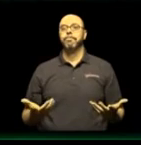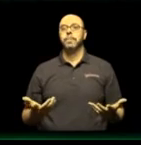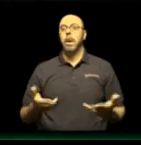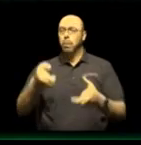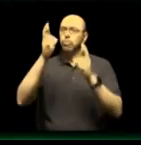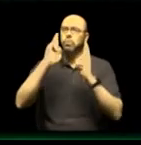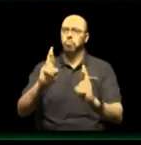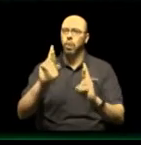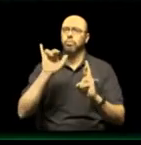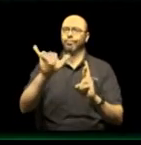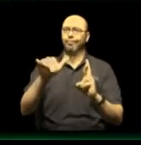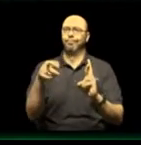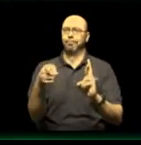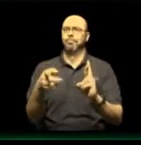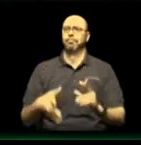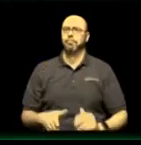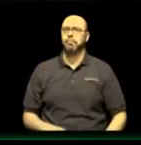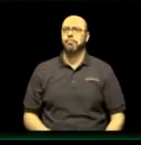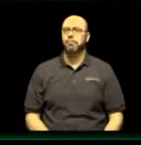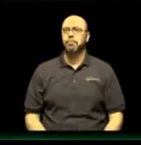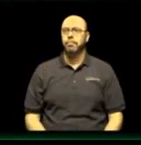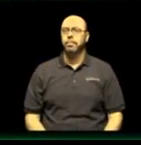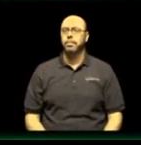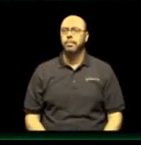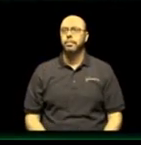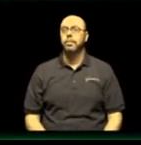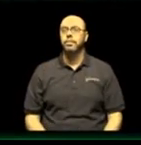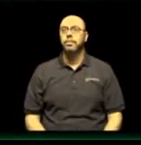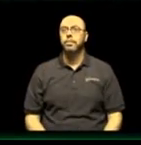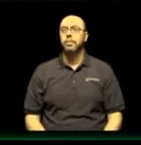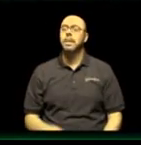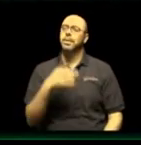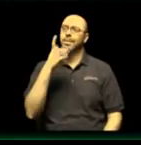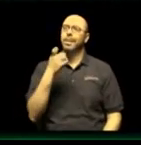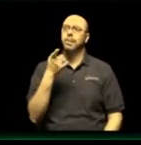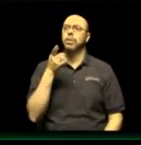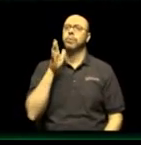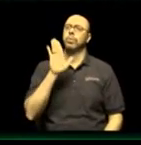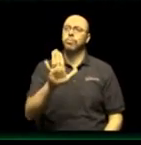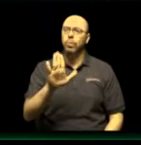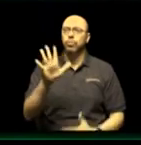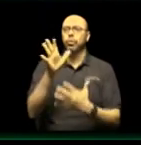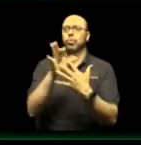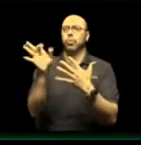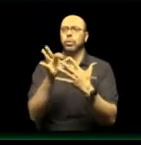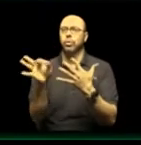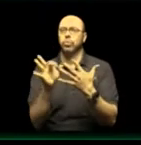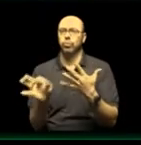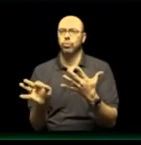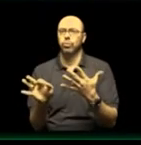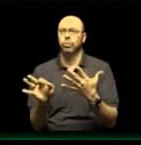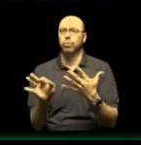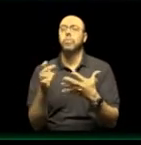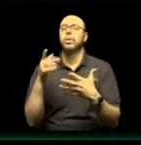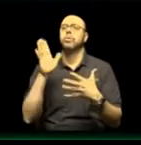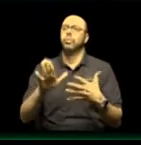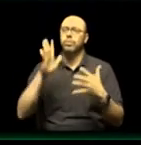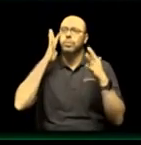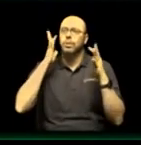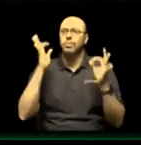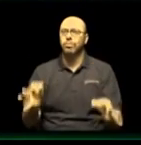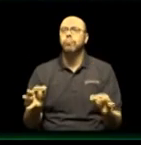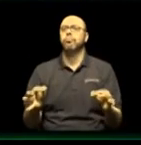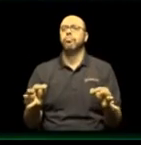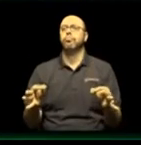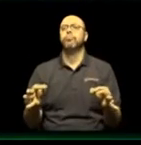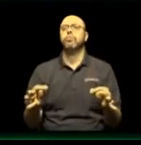respect them because it's about what their choice is, what they make the decision. If they